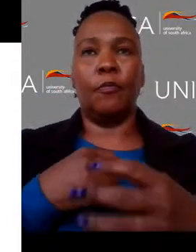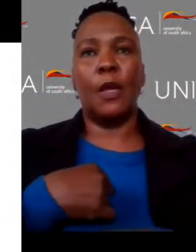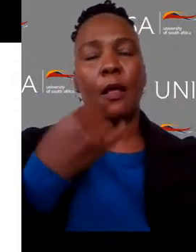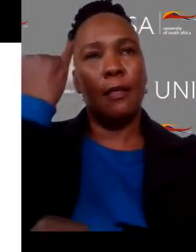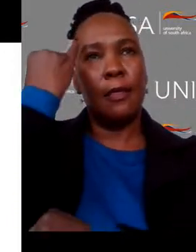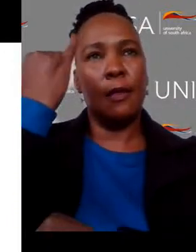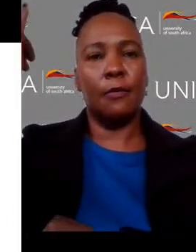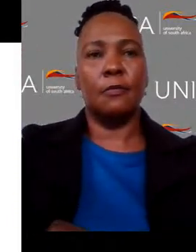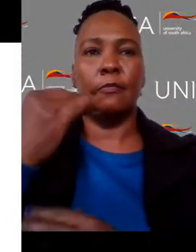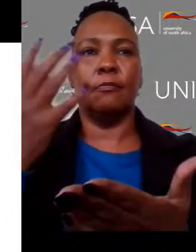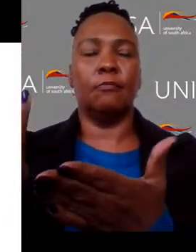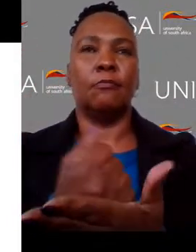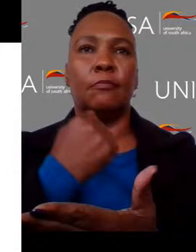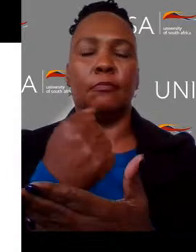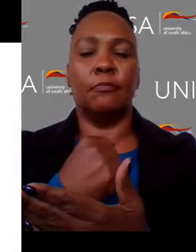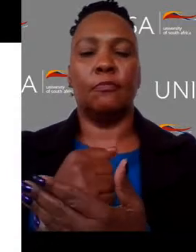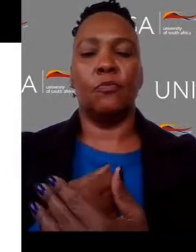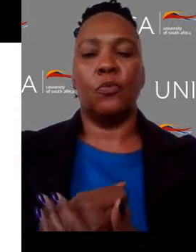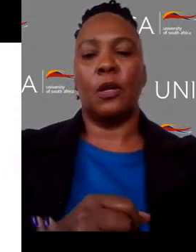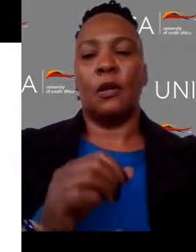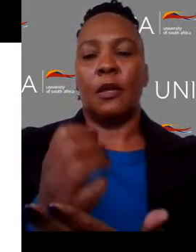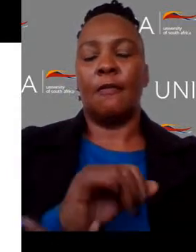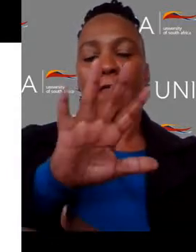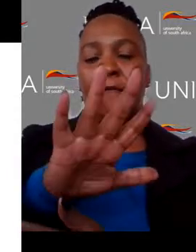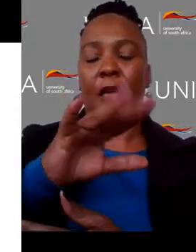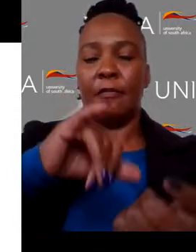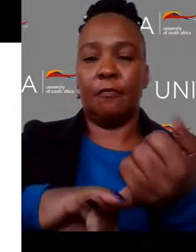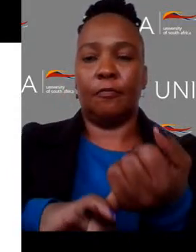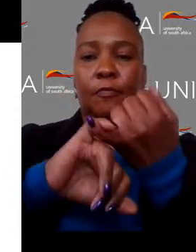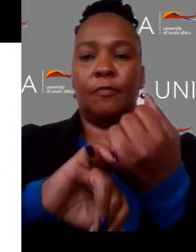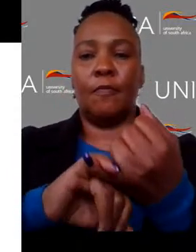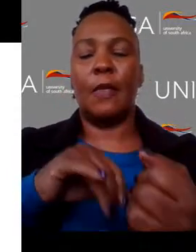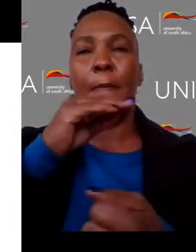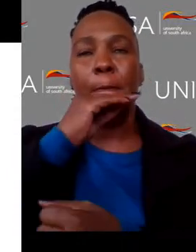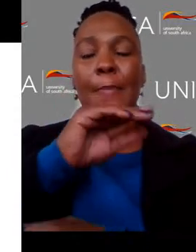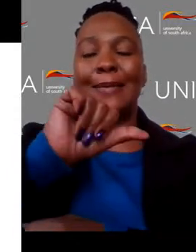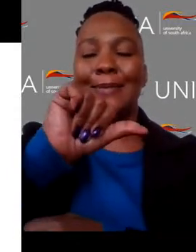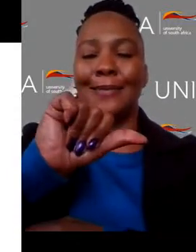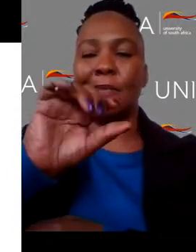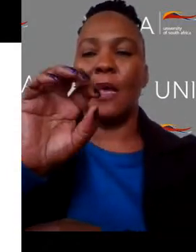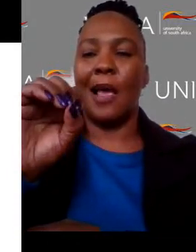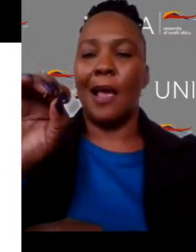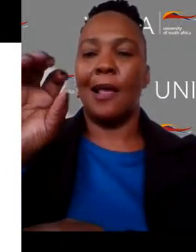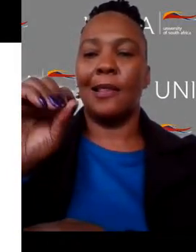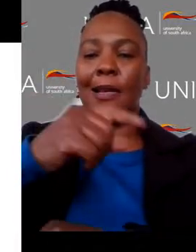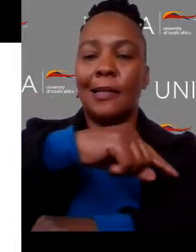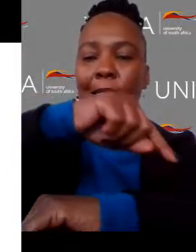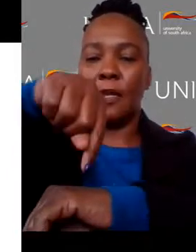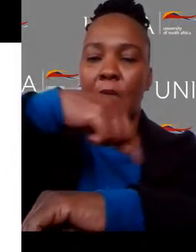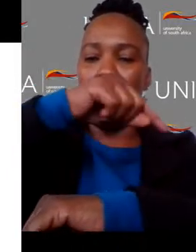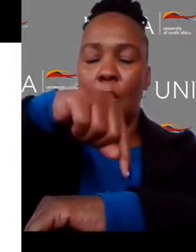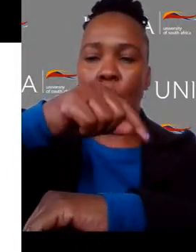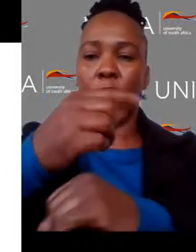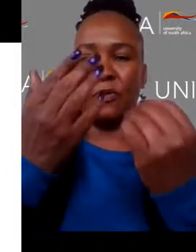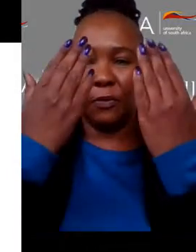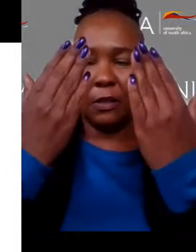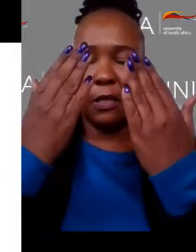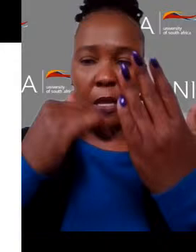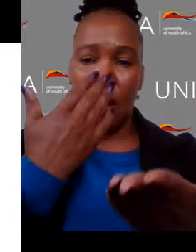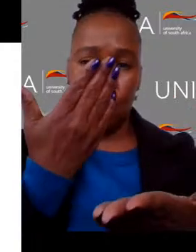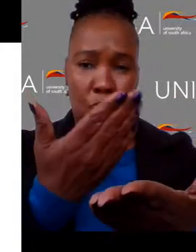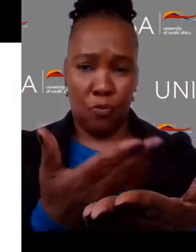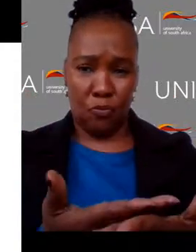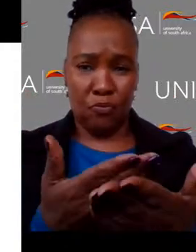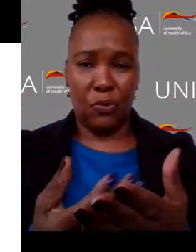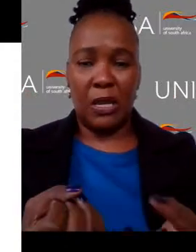you're taking on 5 modules, that is 600 hours of study. Are you able to devote